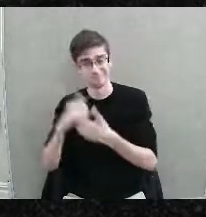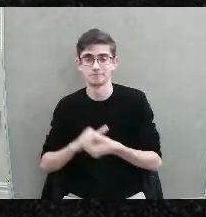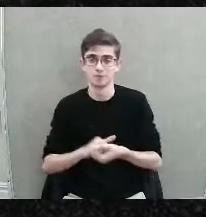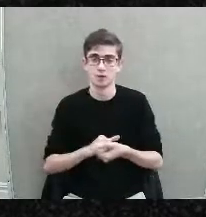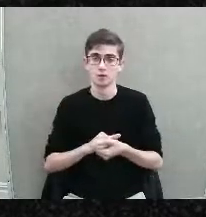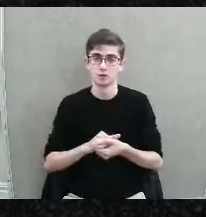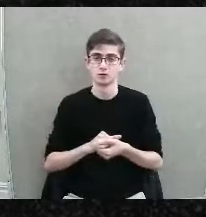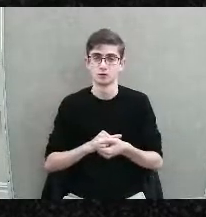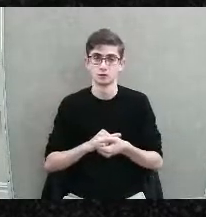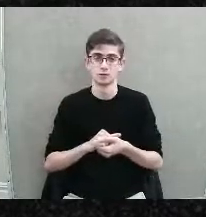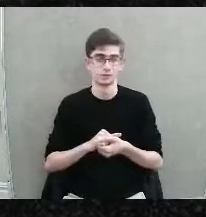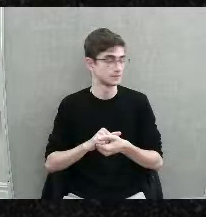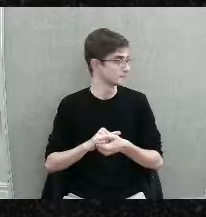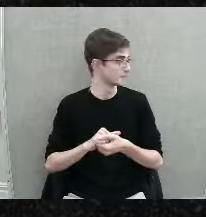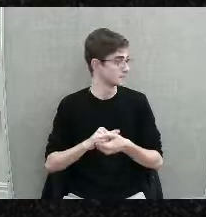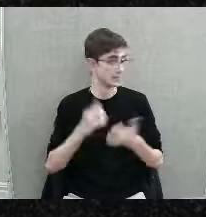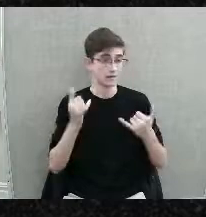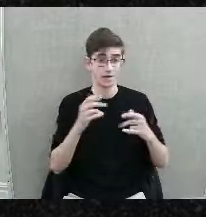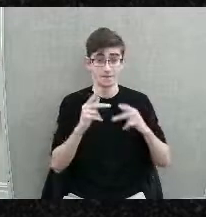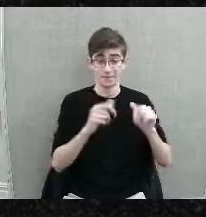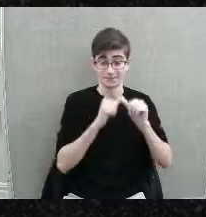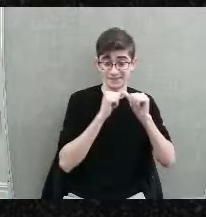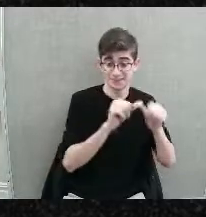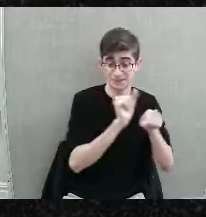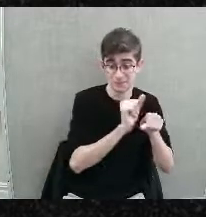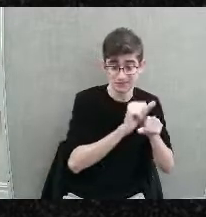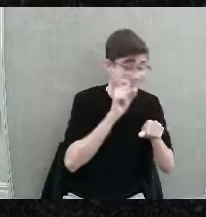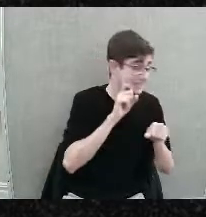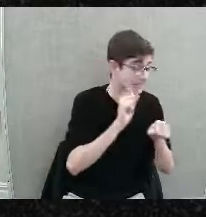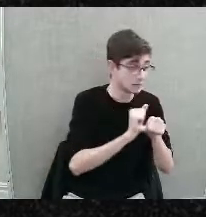to the extent that people were able to continue.